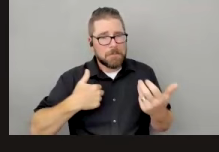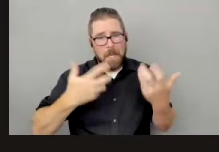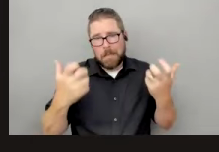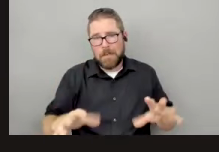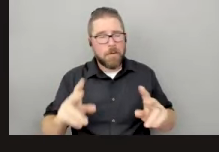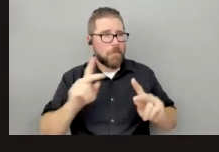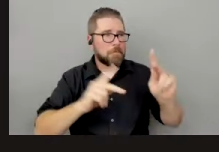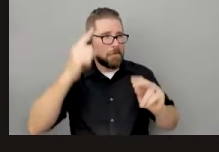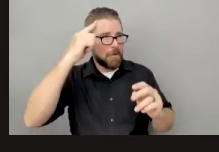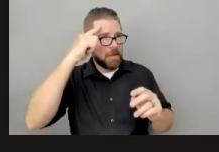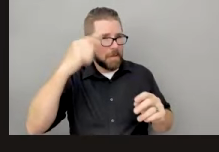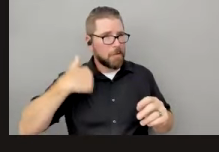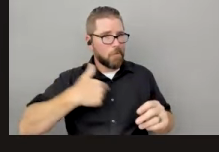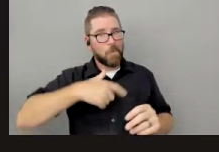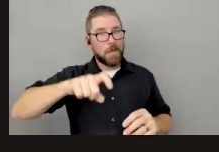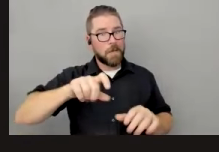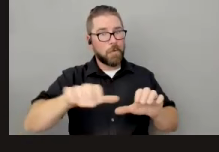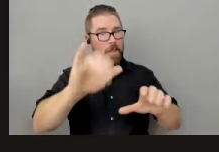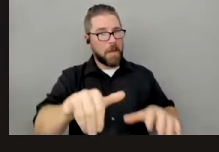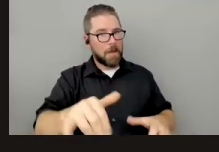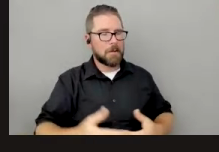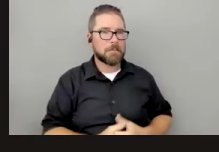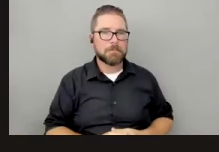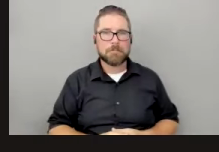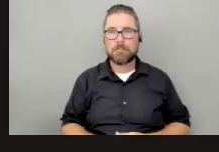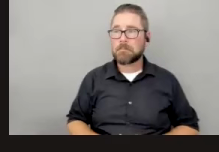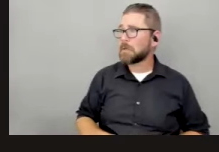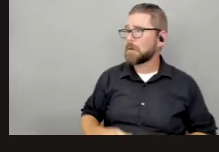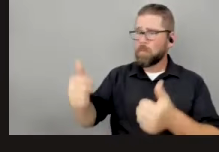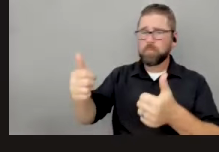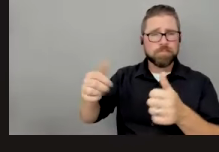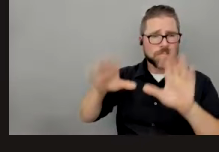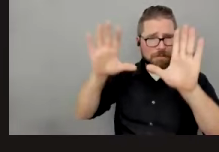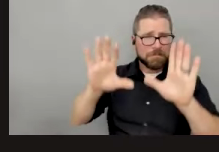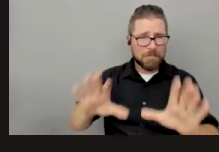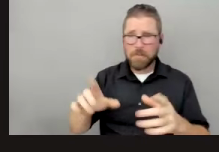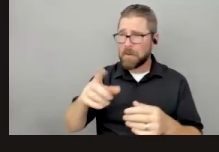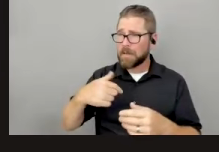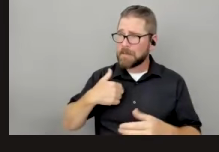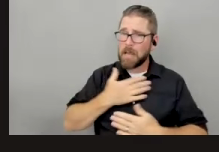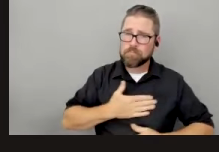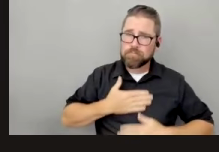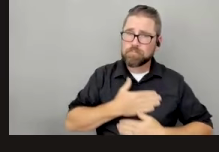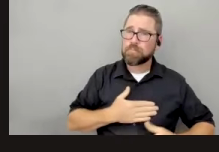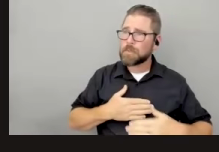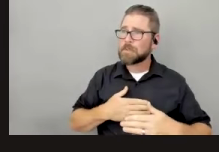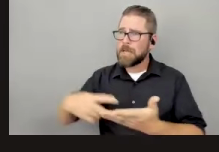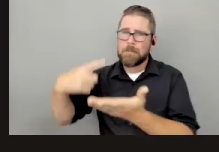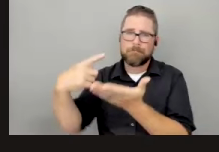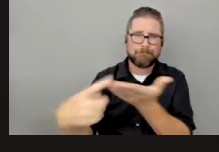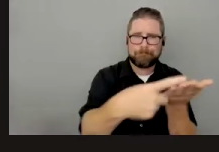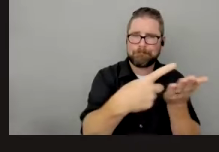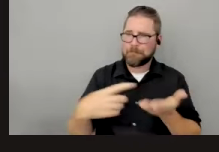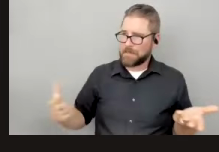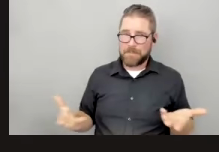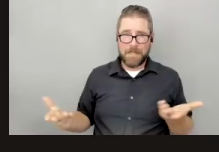Thank you. I know I appreciate how much everyone is participating, and appreciate the dialogue. I think it's great. I think it's great that we have these